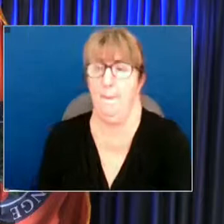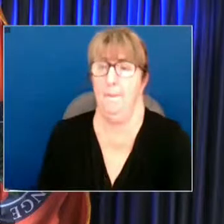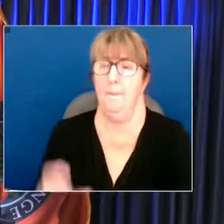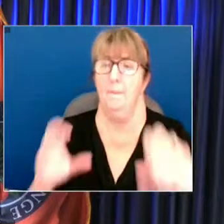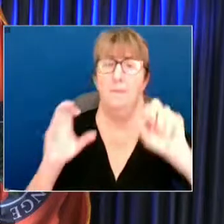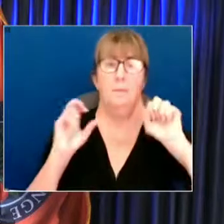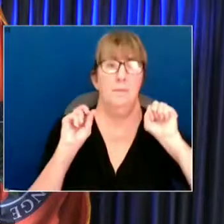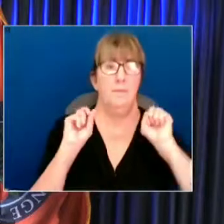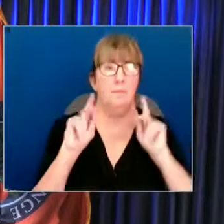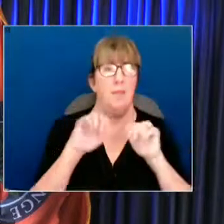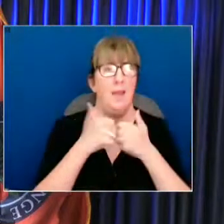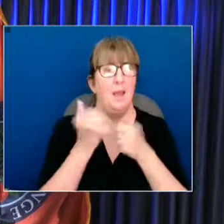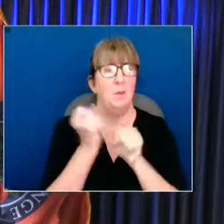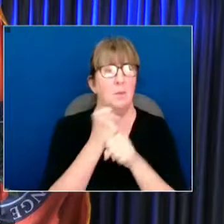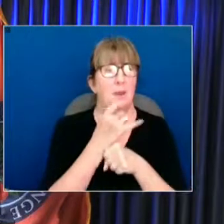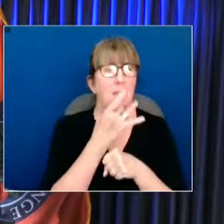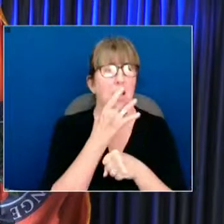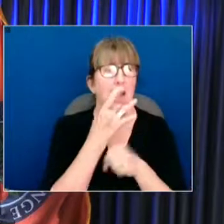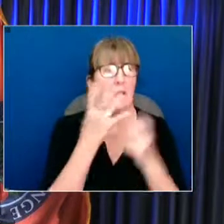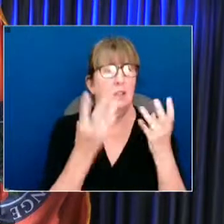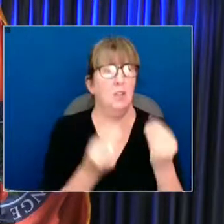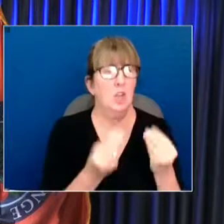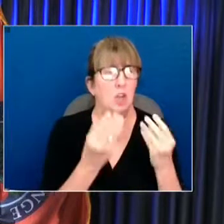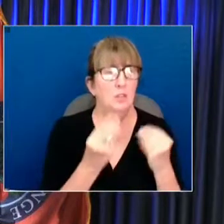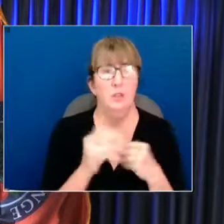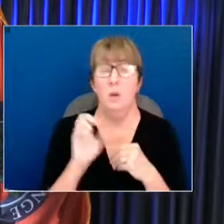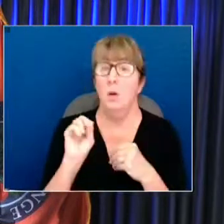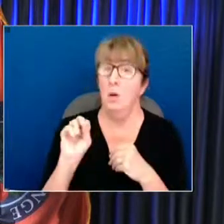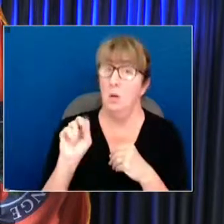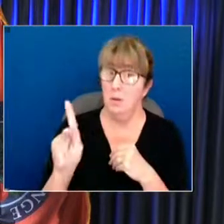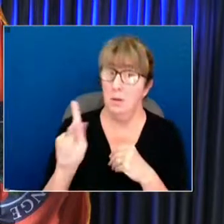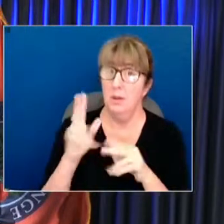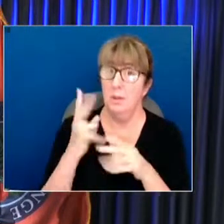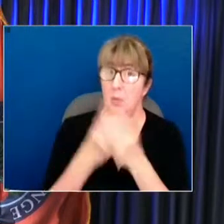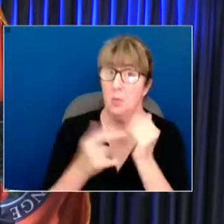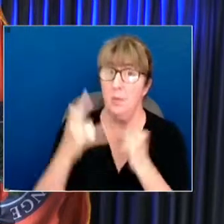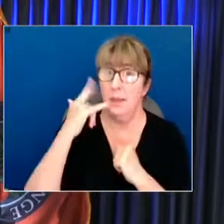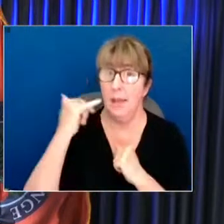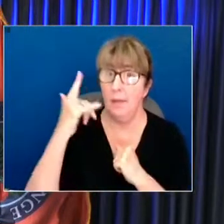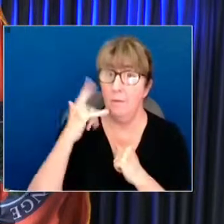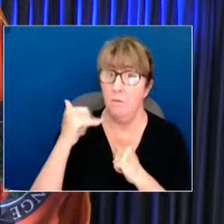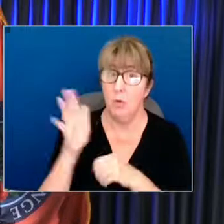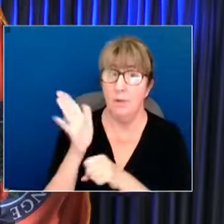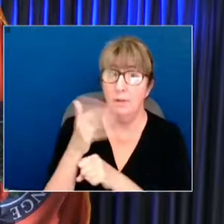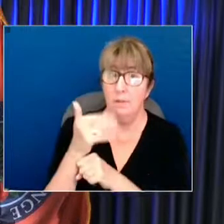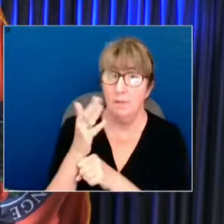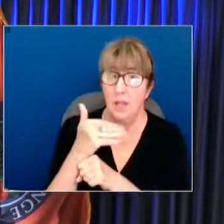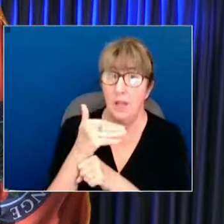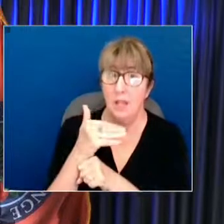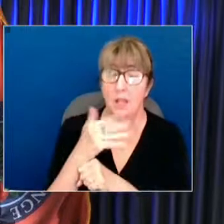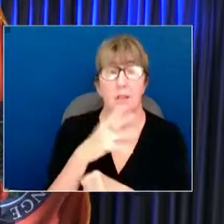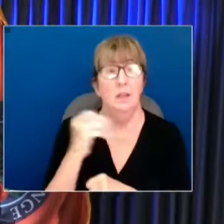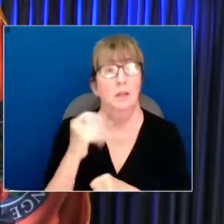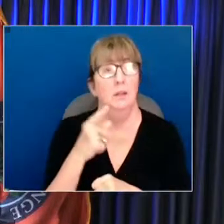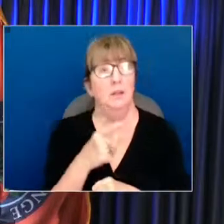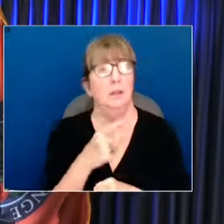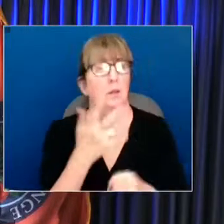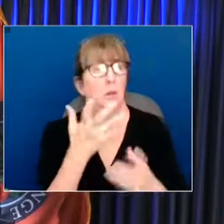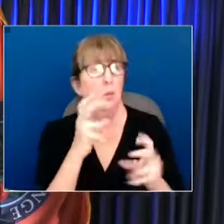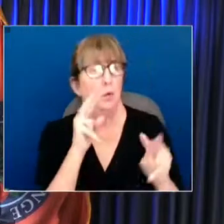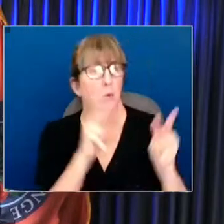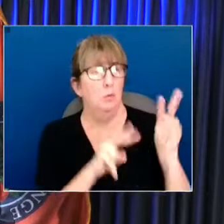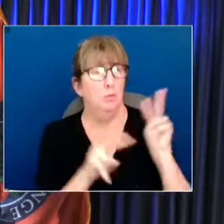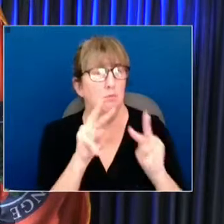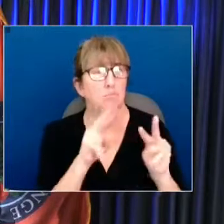U.S. flag? Yep. Oh, both the California flag. Well, they're all. You know what? You don't want to look at them in person ever.